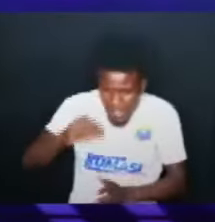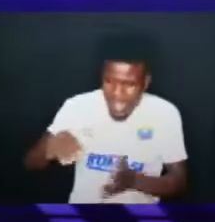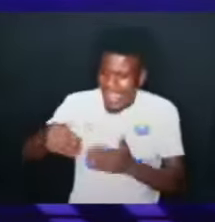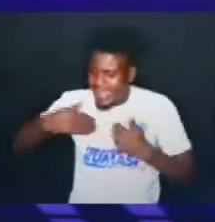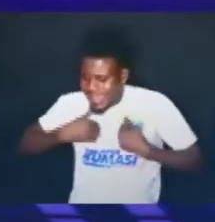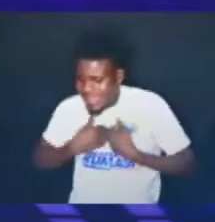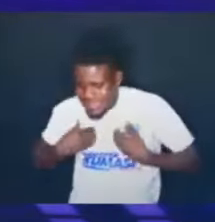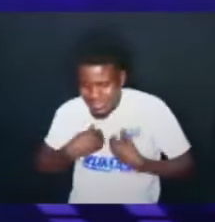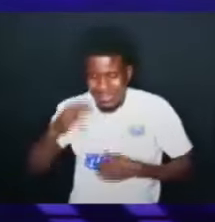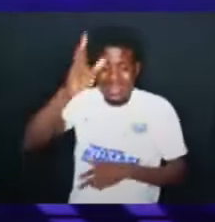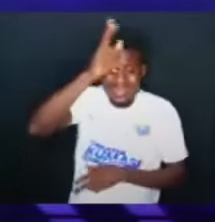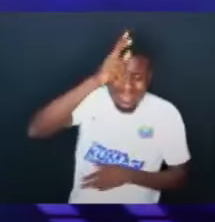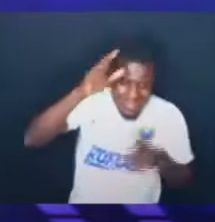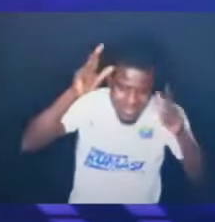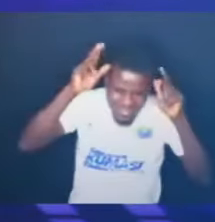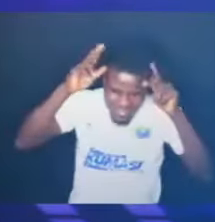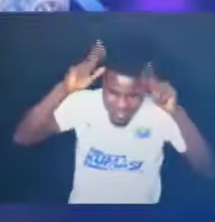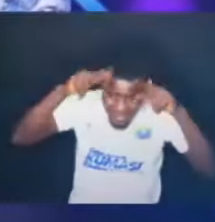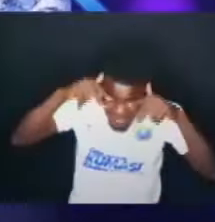sheep, camel and